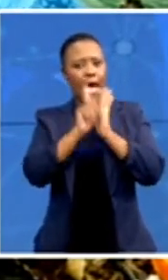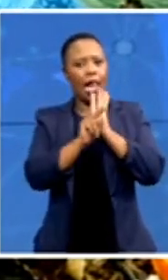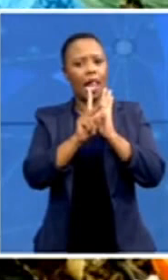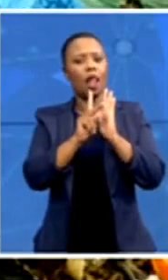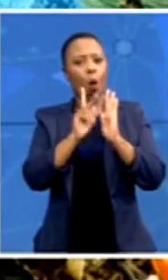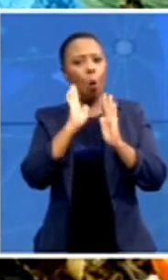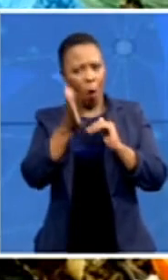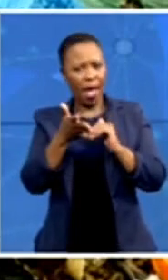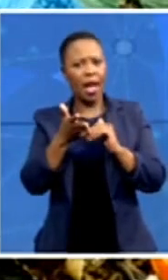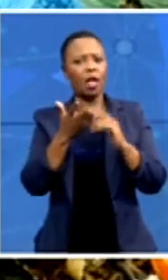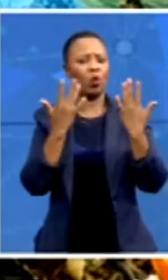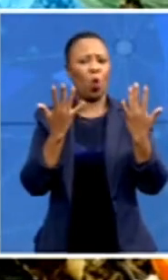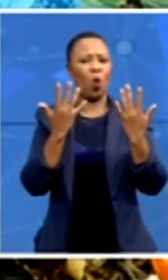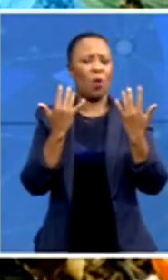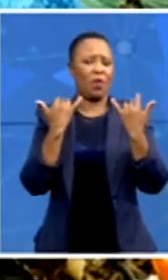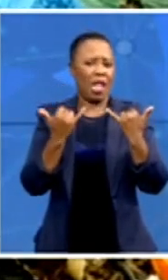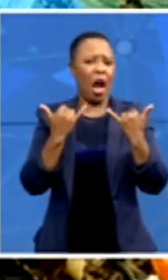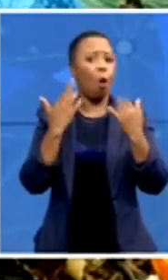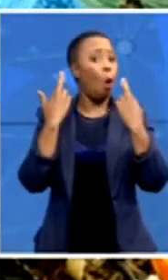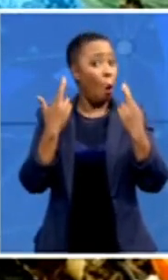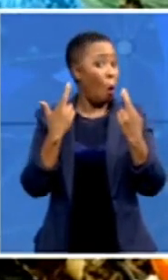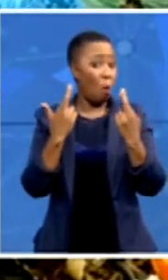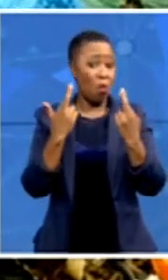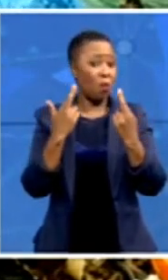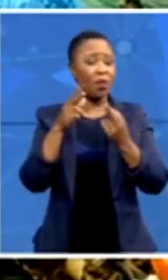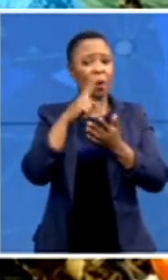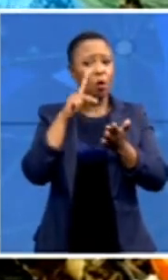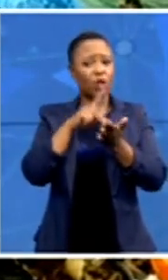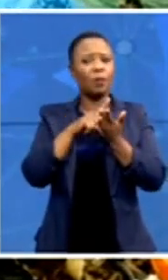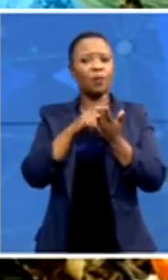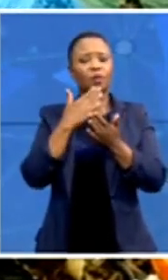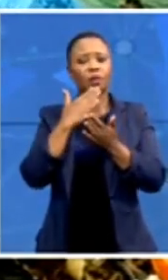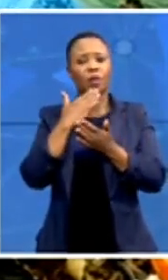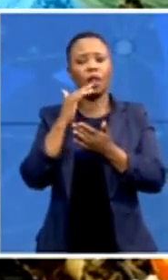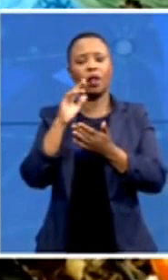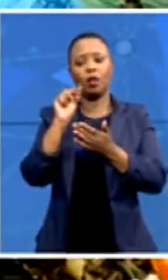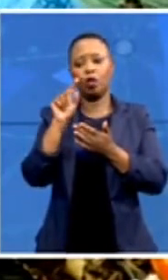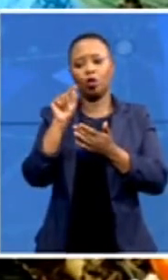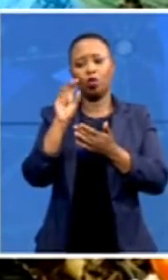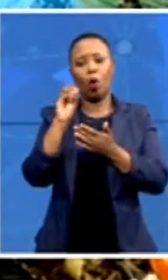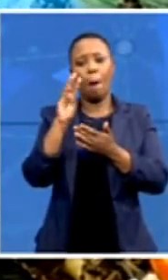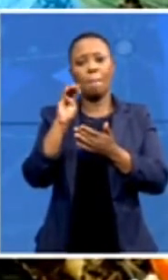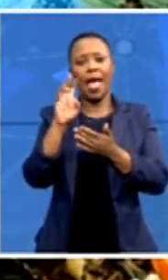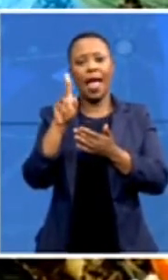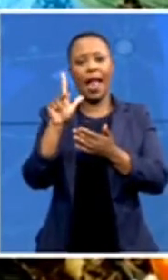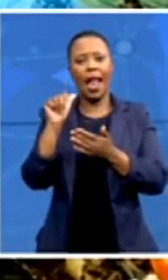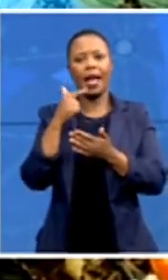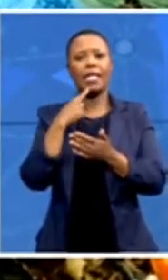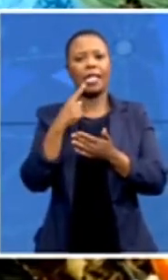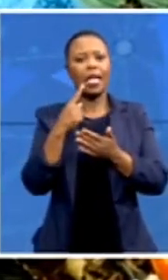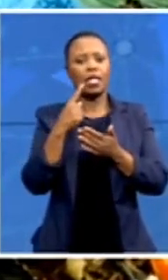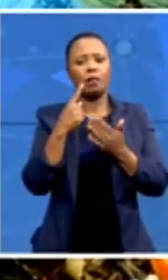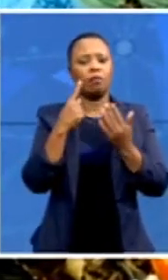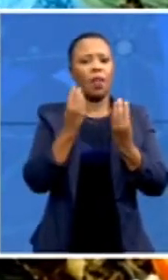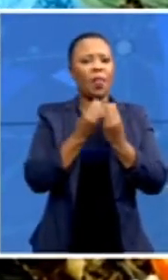hoping to pose this question to Ntombela to ask her, how are they saying that these things have decreased, but we are still having